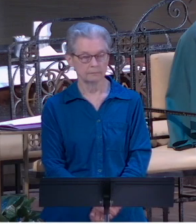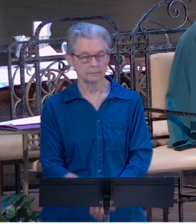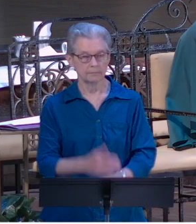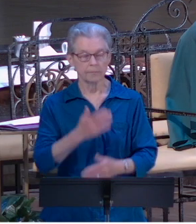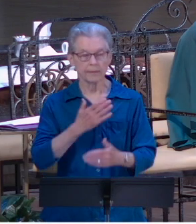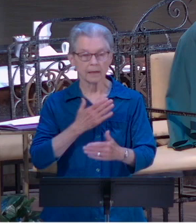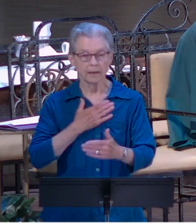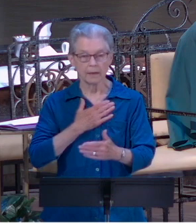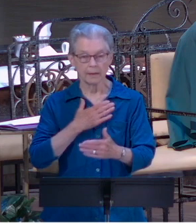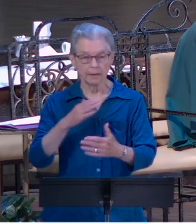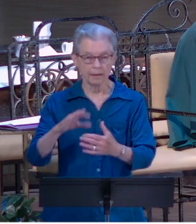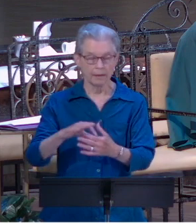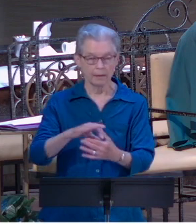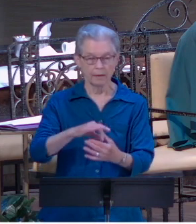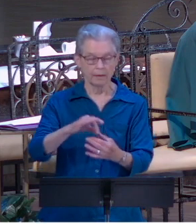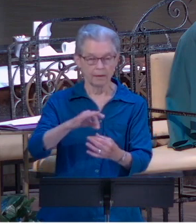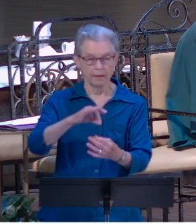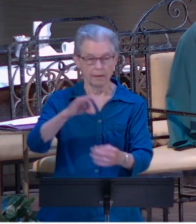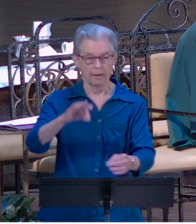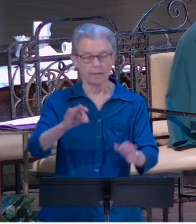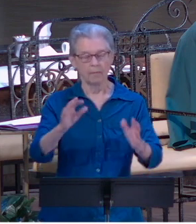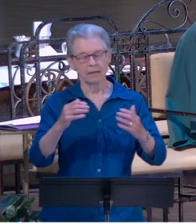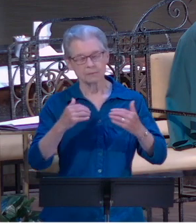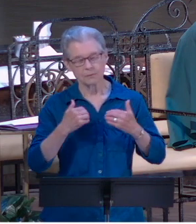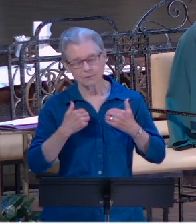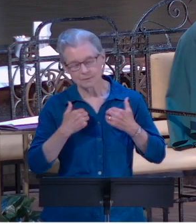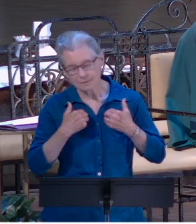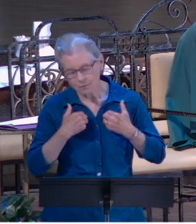My soul is so tired.